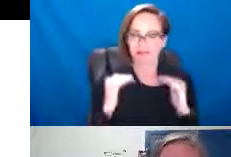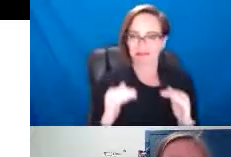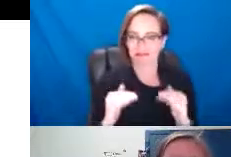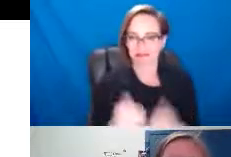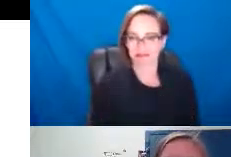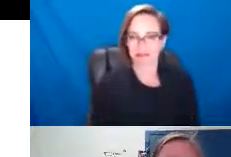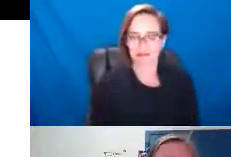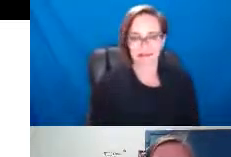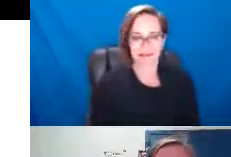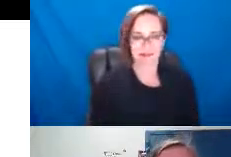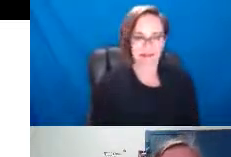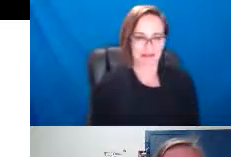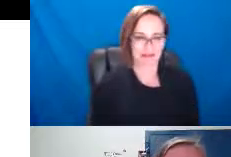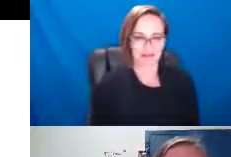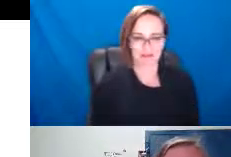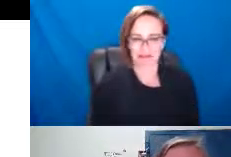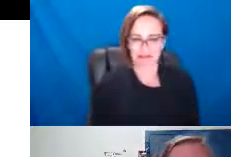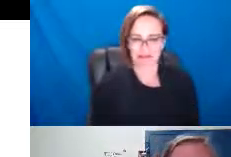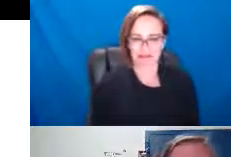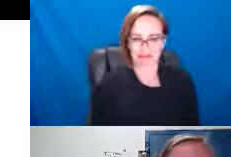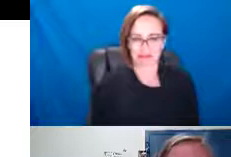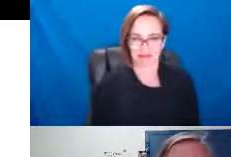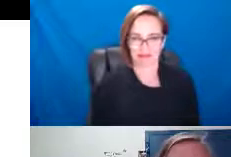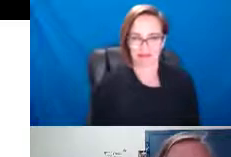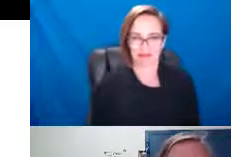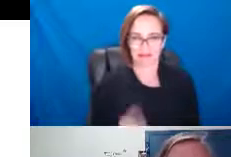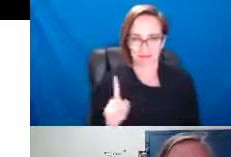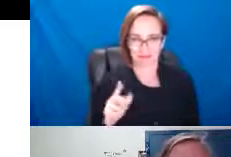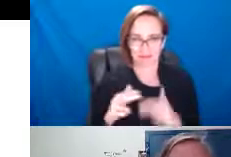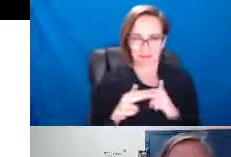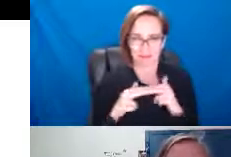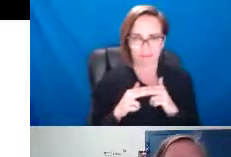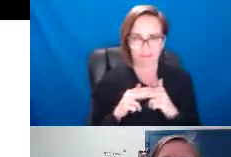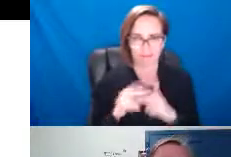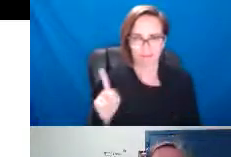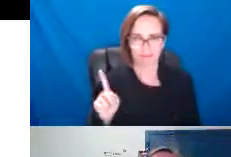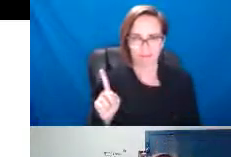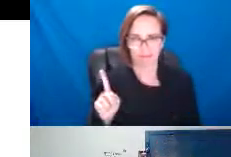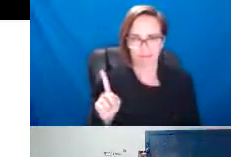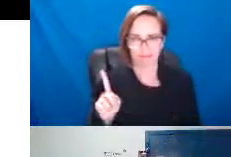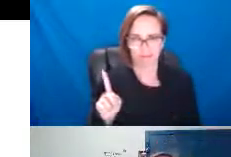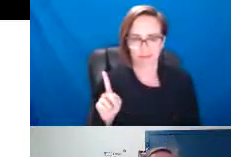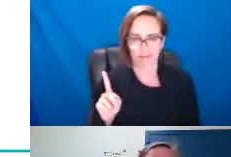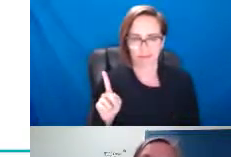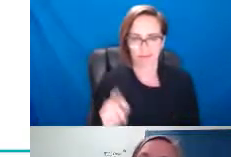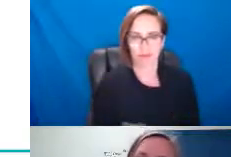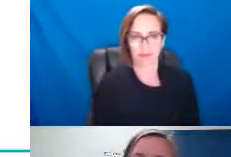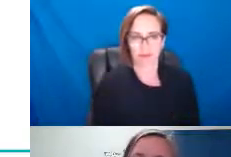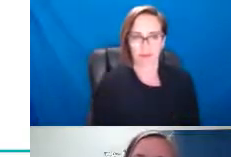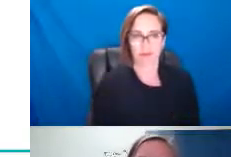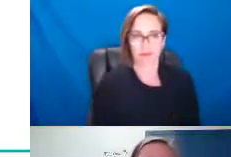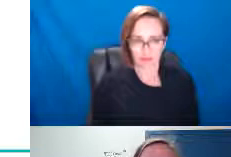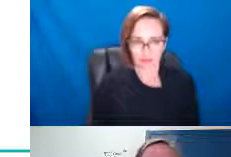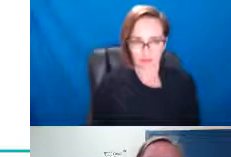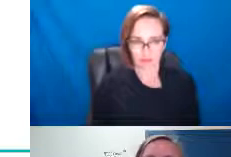a second. All right, hold on. I'm, of course, having a little issue. All right, written communication also